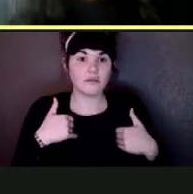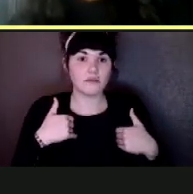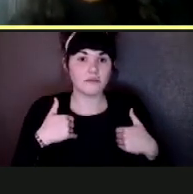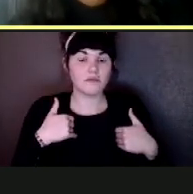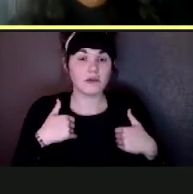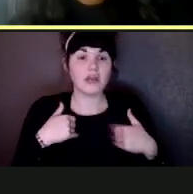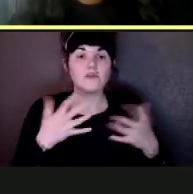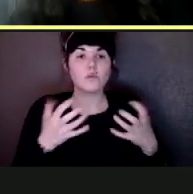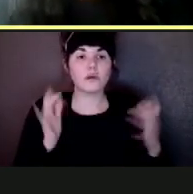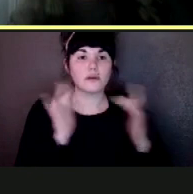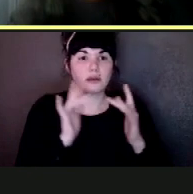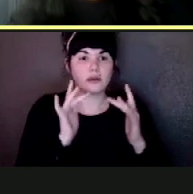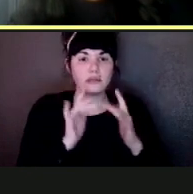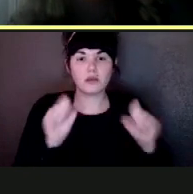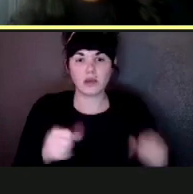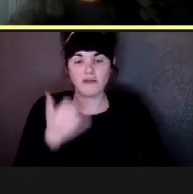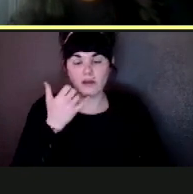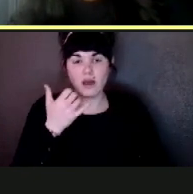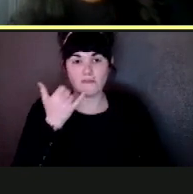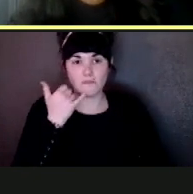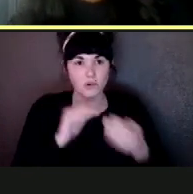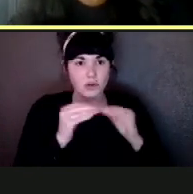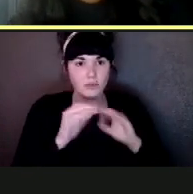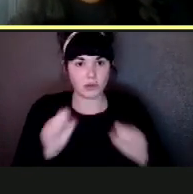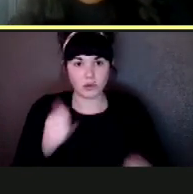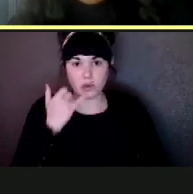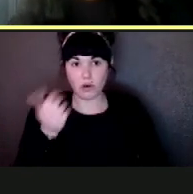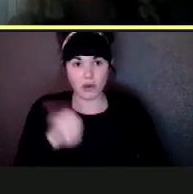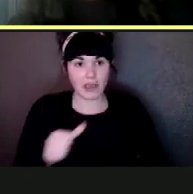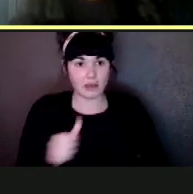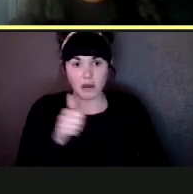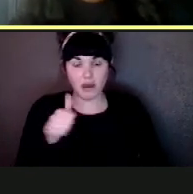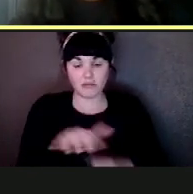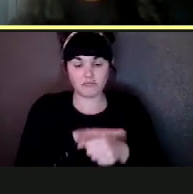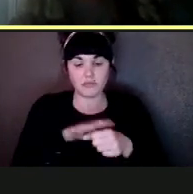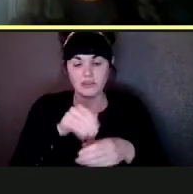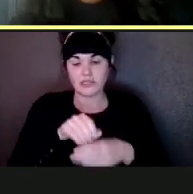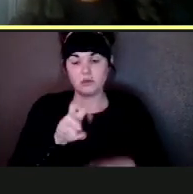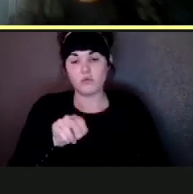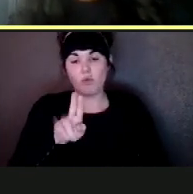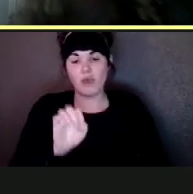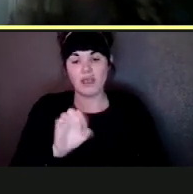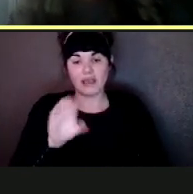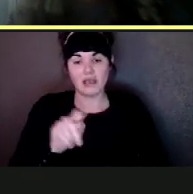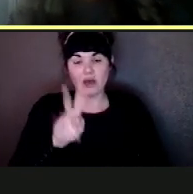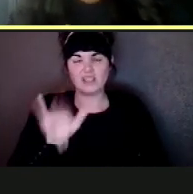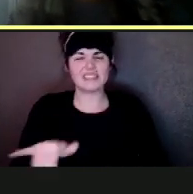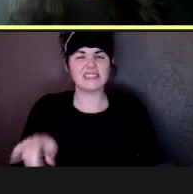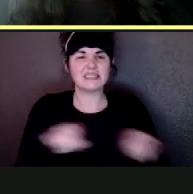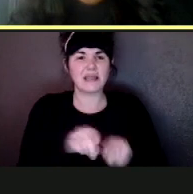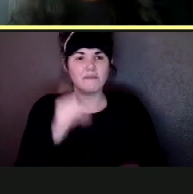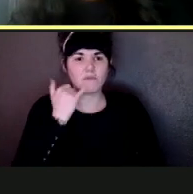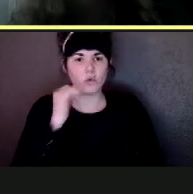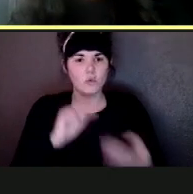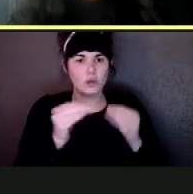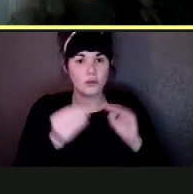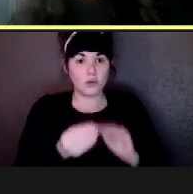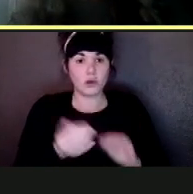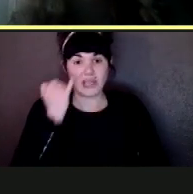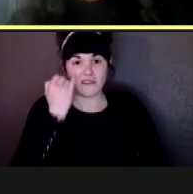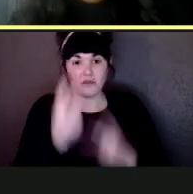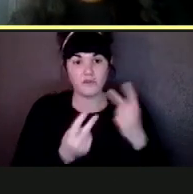hotline that you can call. And then for any other areas within Wayne County, um, you'll call that number as well. Um, if you visit waynemetro.org